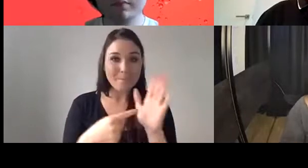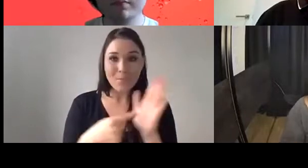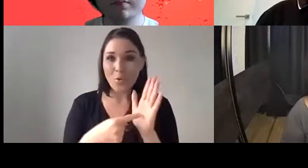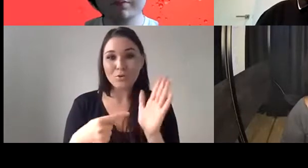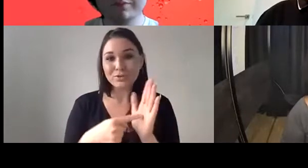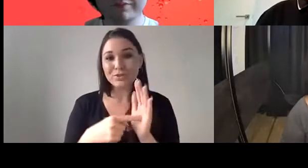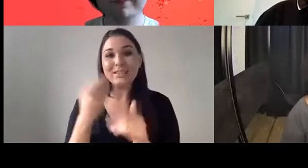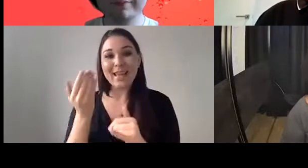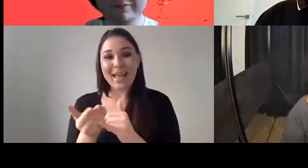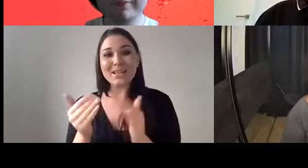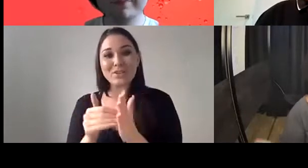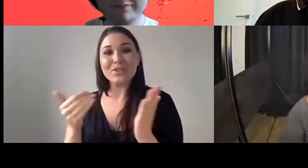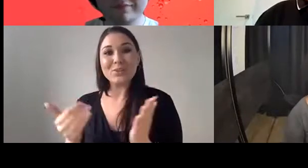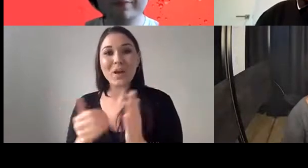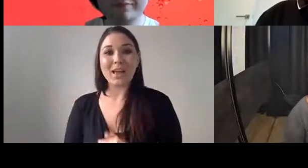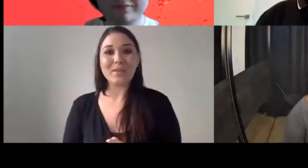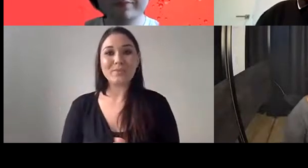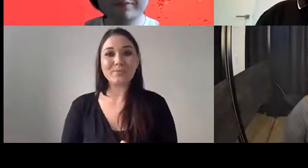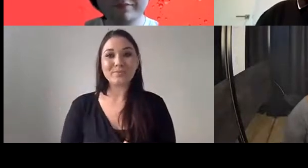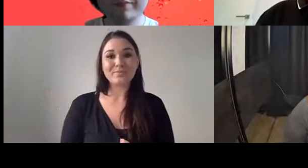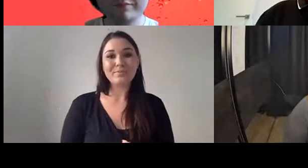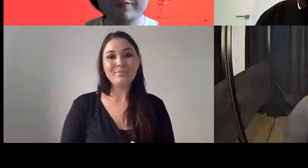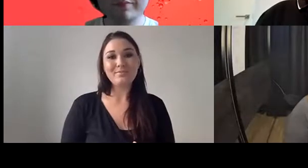of the day. So yeah.